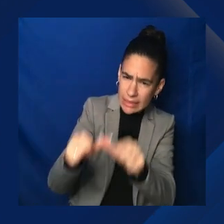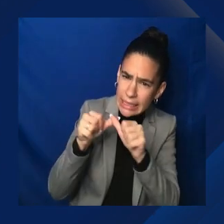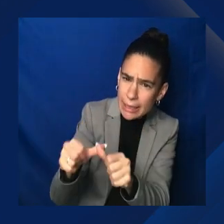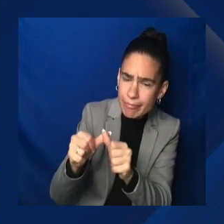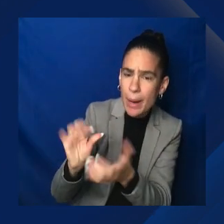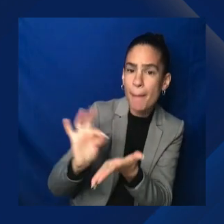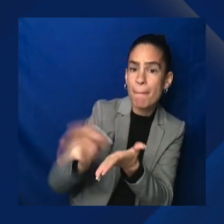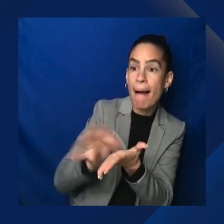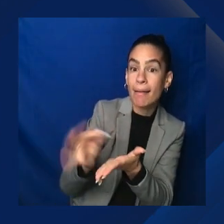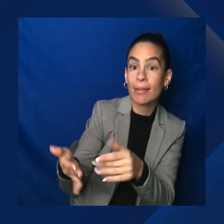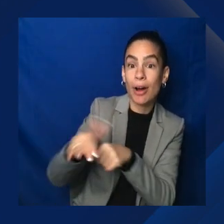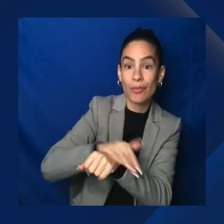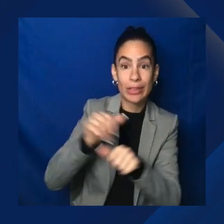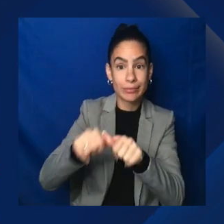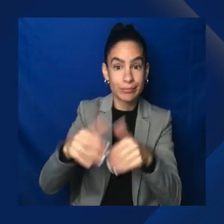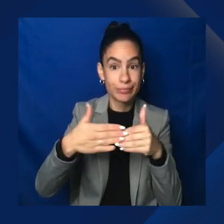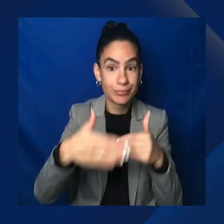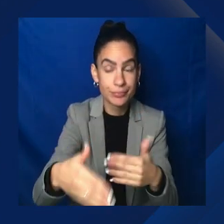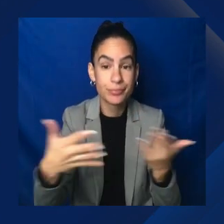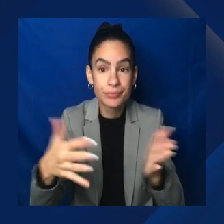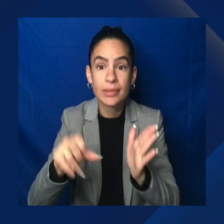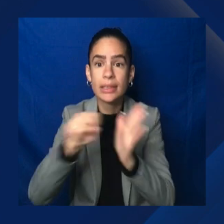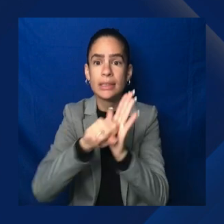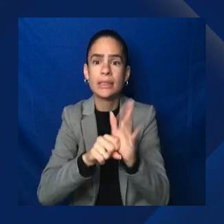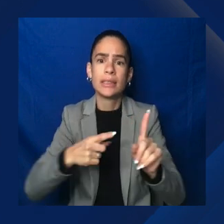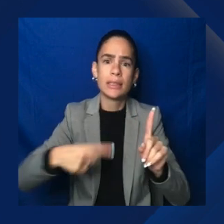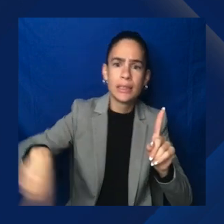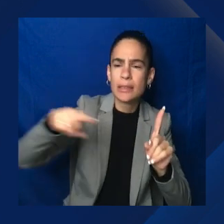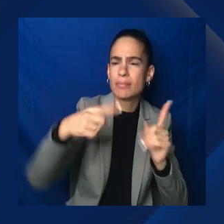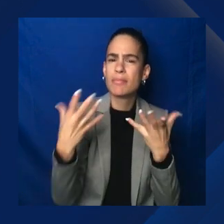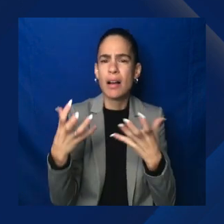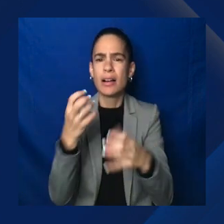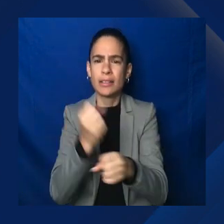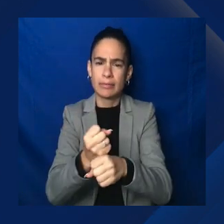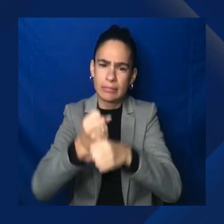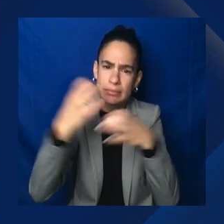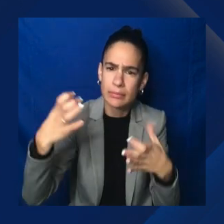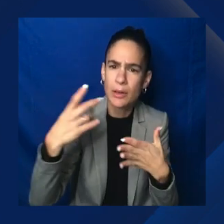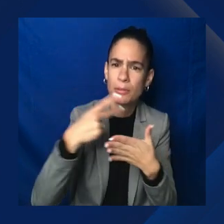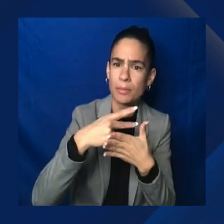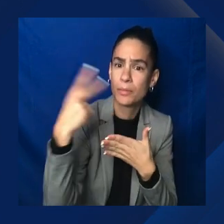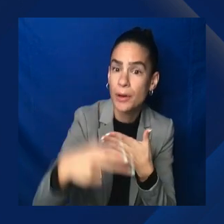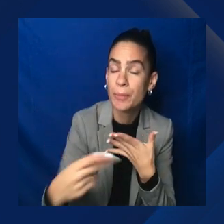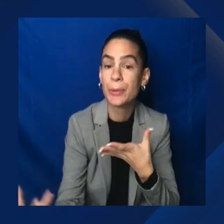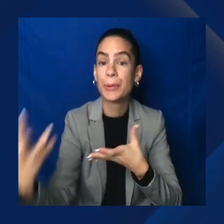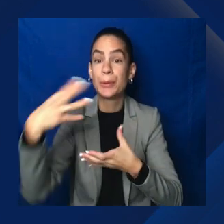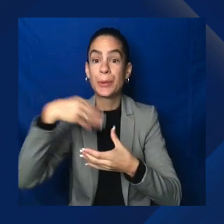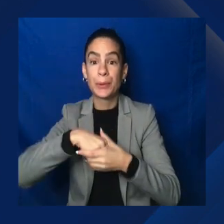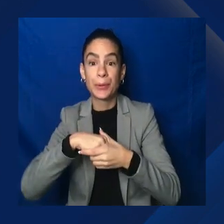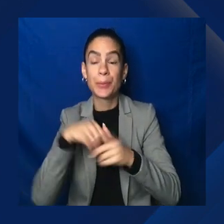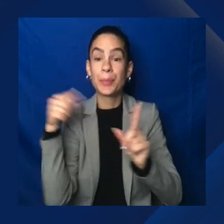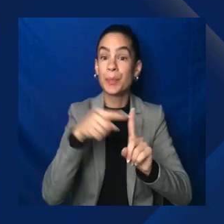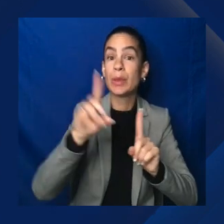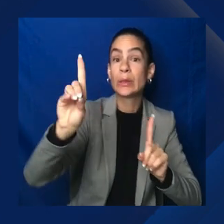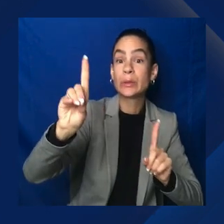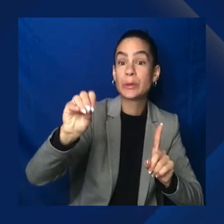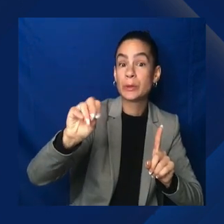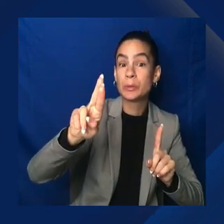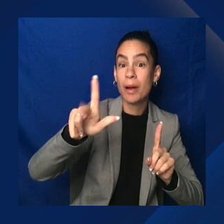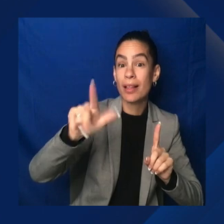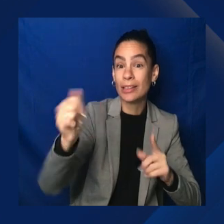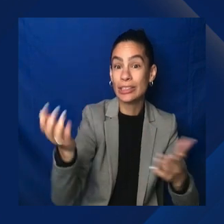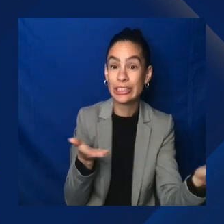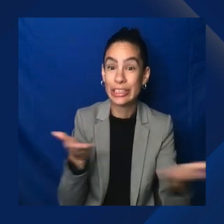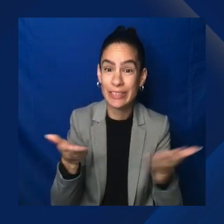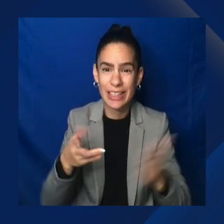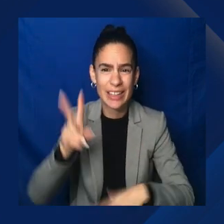supports, such as doula services, which have been shown to improve birth outcomes, like the Vice President mentioned. We